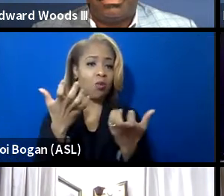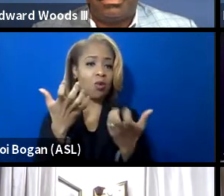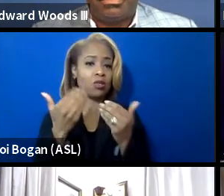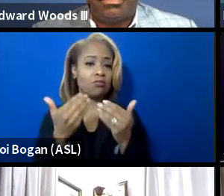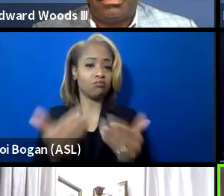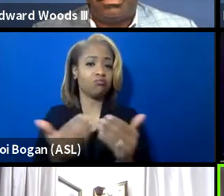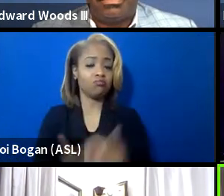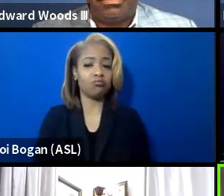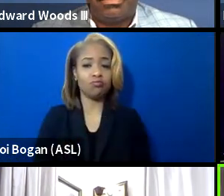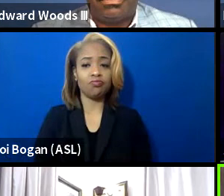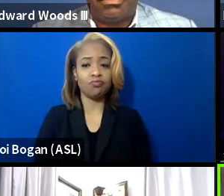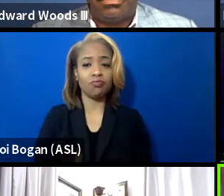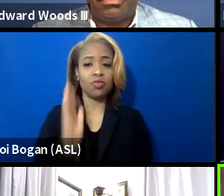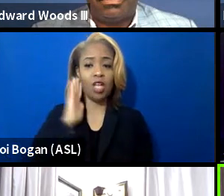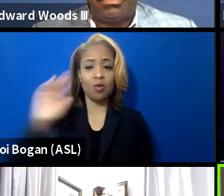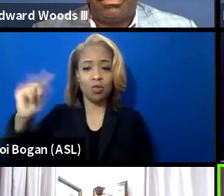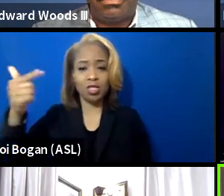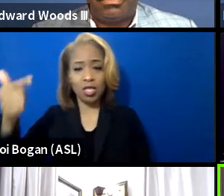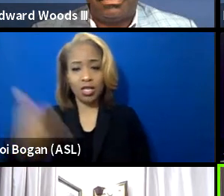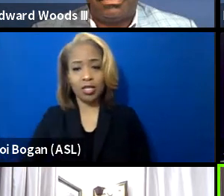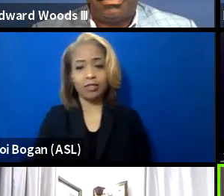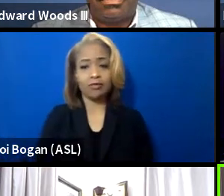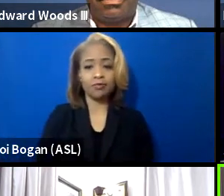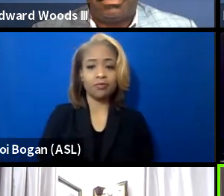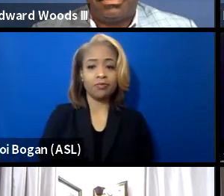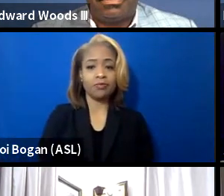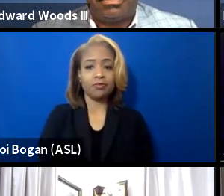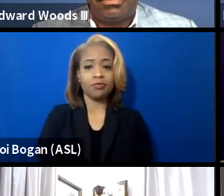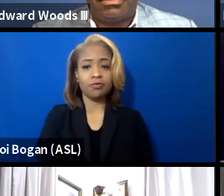please. I'll second it.